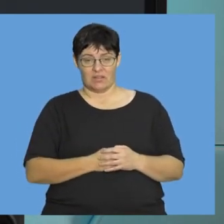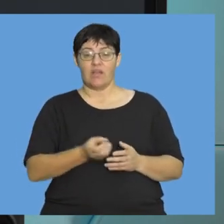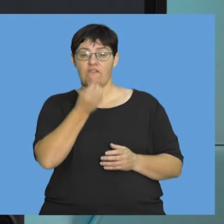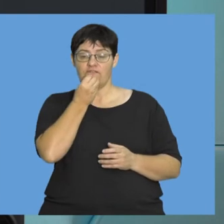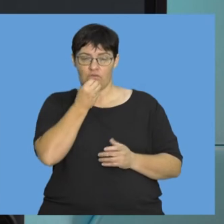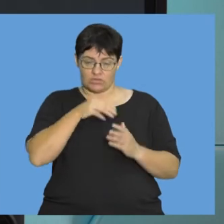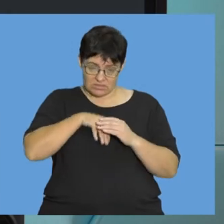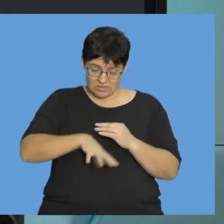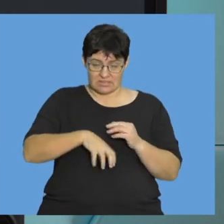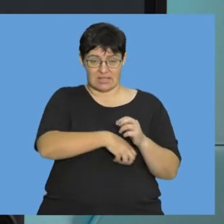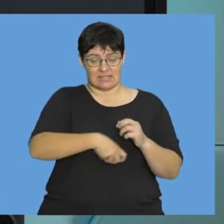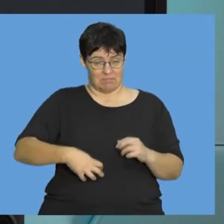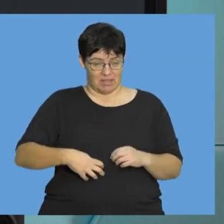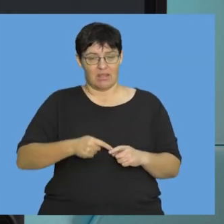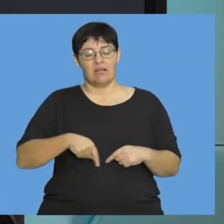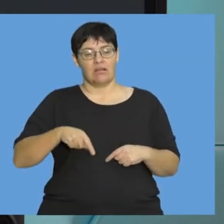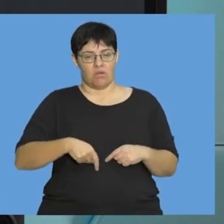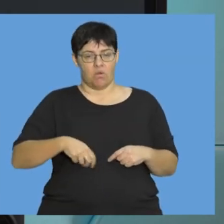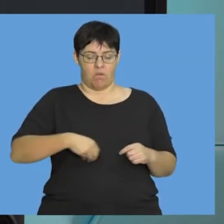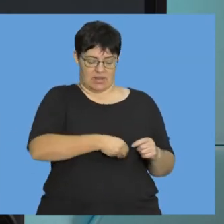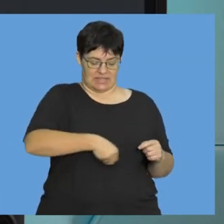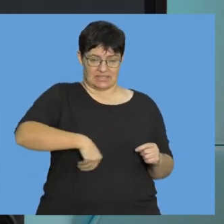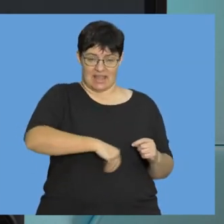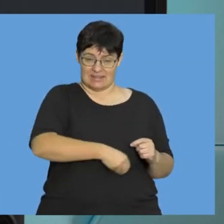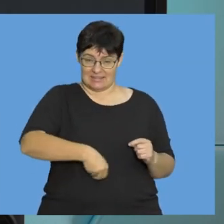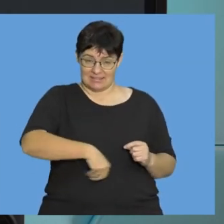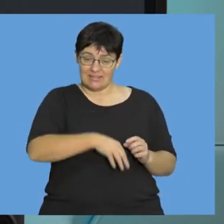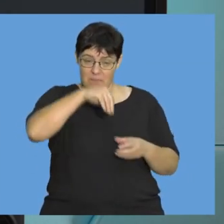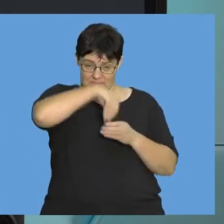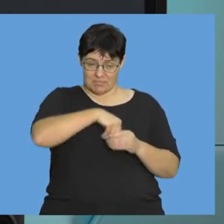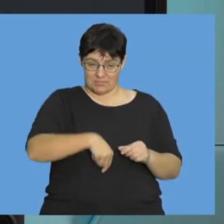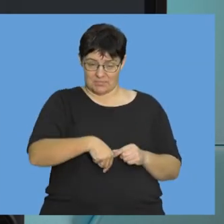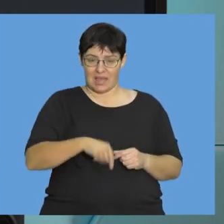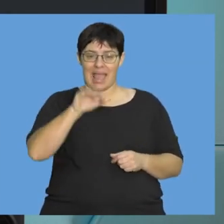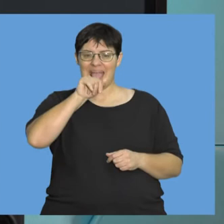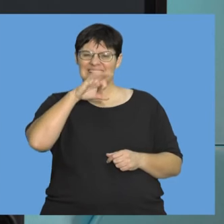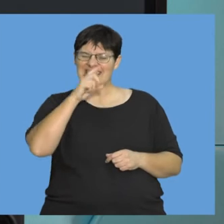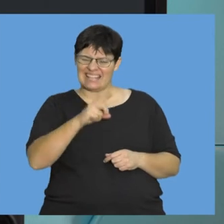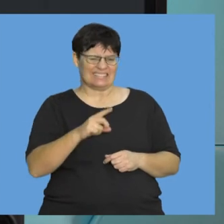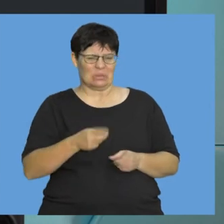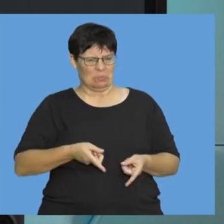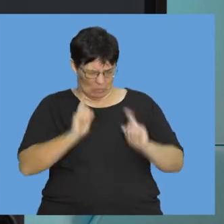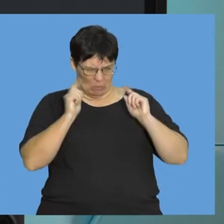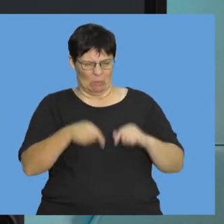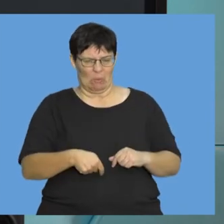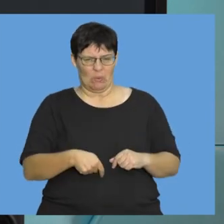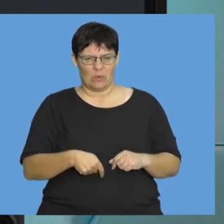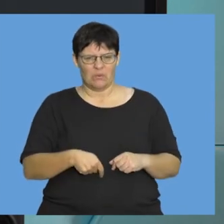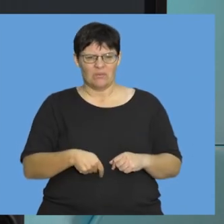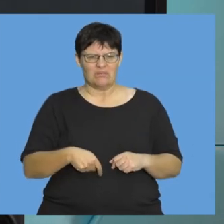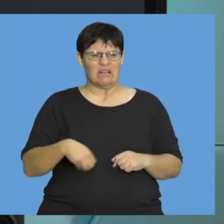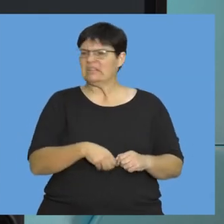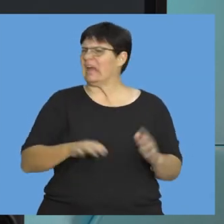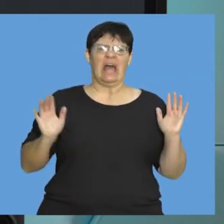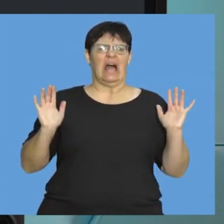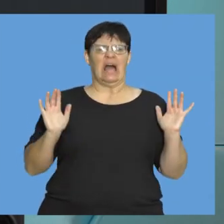stomach. Now the food goes out of your stomach and it goes into your intestine. And it's acid,